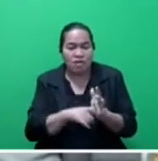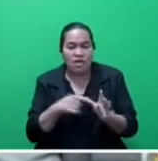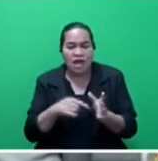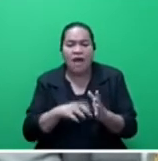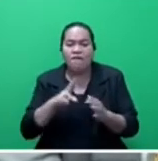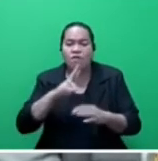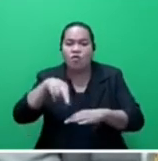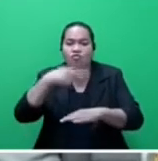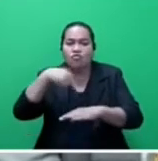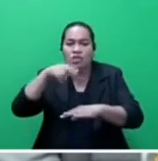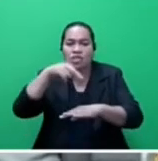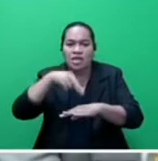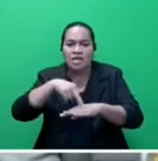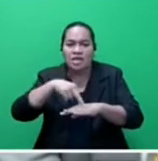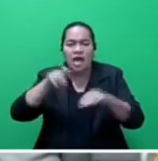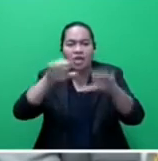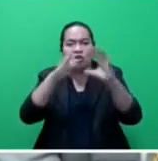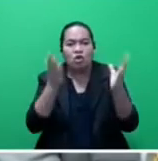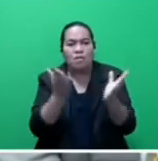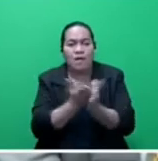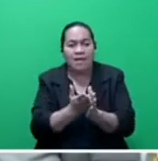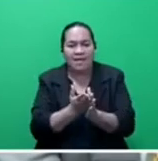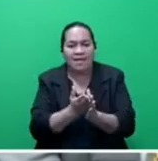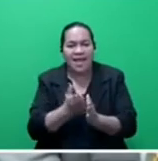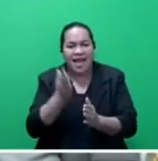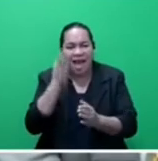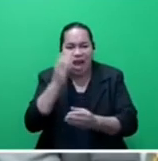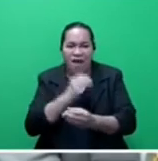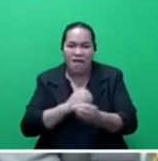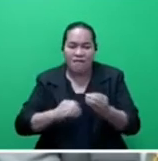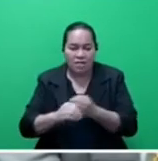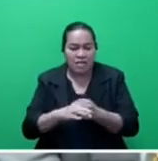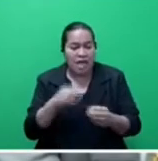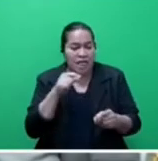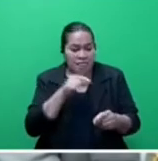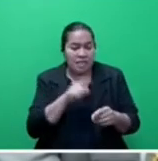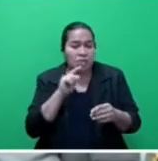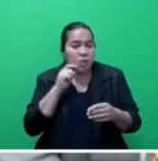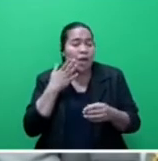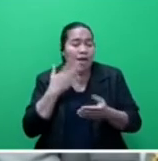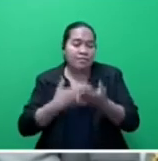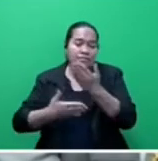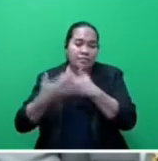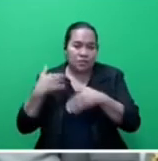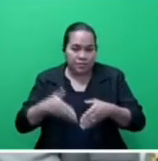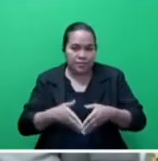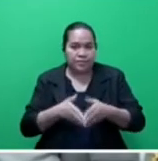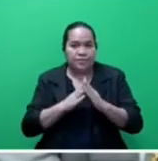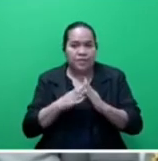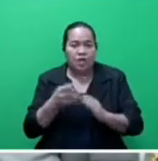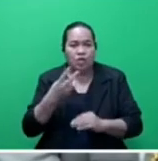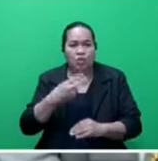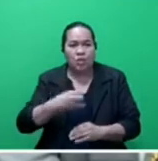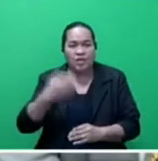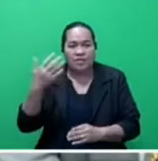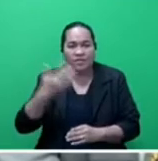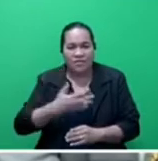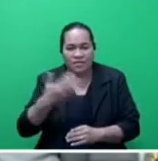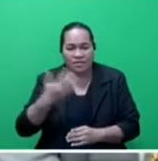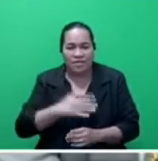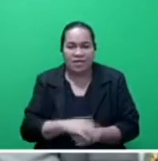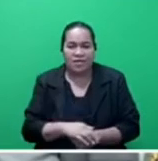global headquarters. This facility, Honorable Speaker, was set up in 2013 to entice foreign